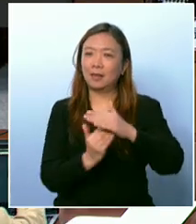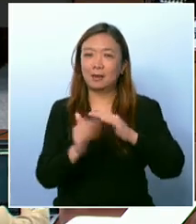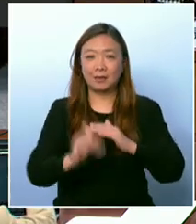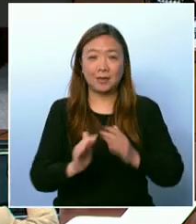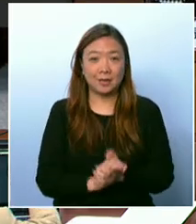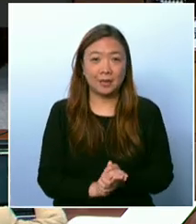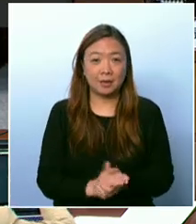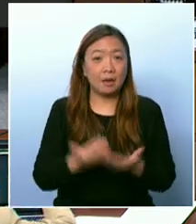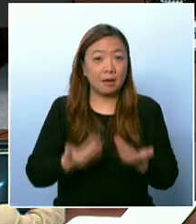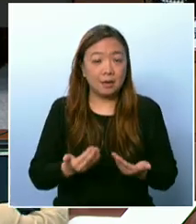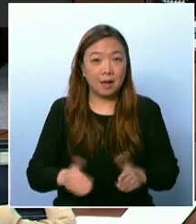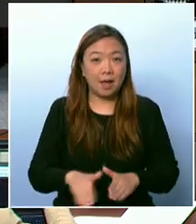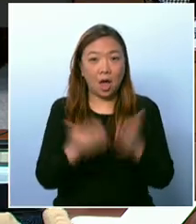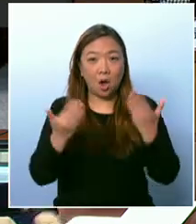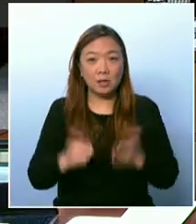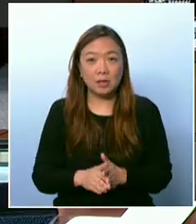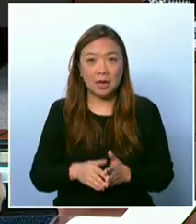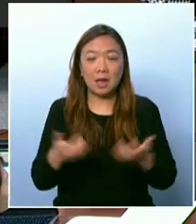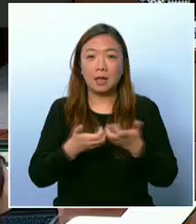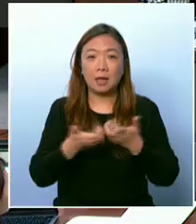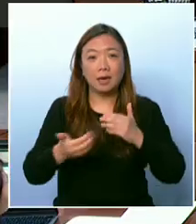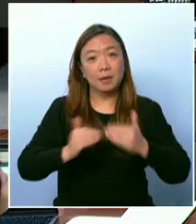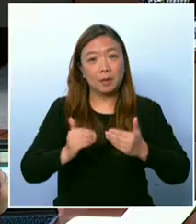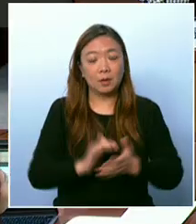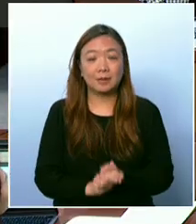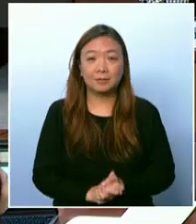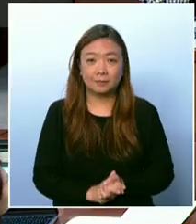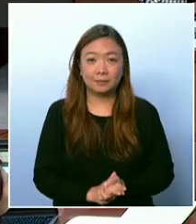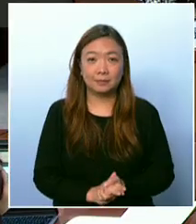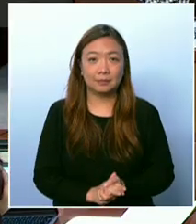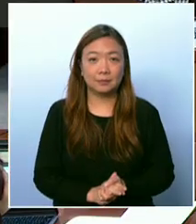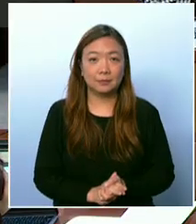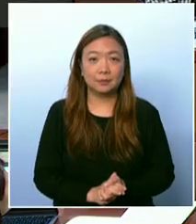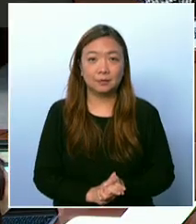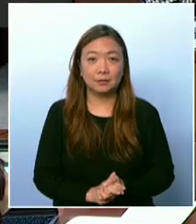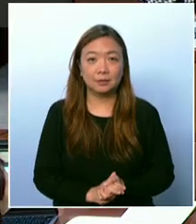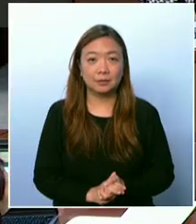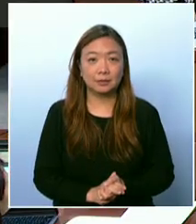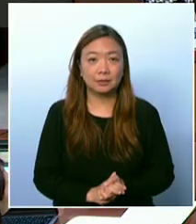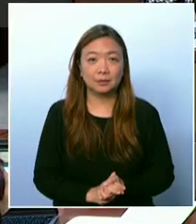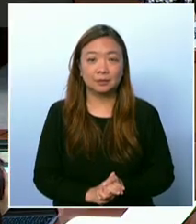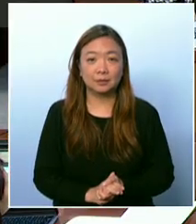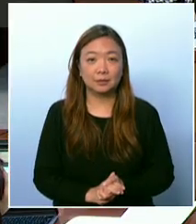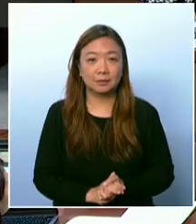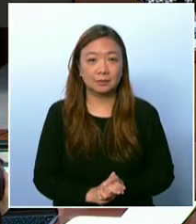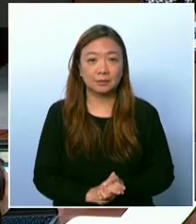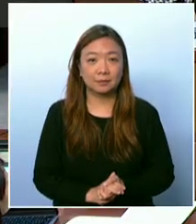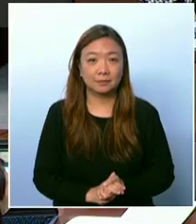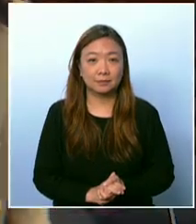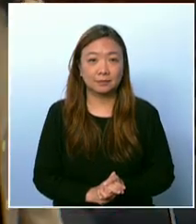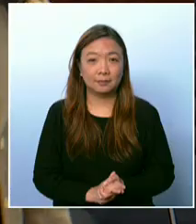The 2 supervisors think that it is done sufficiently. Now the votes will be read out.